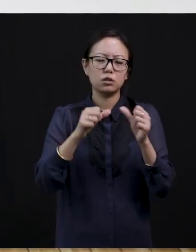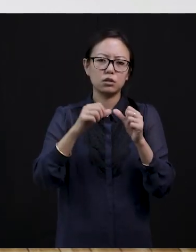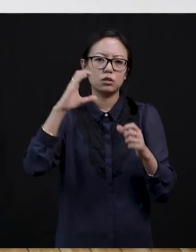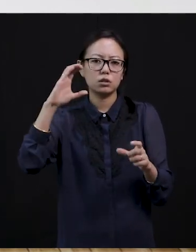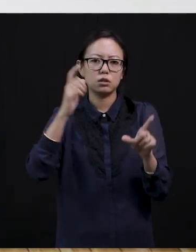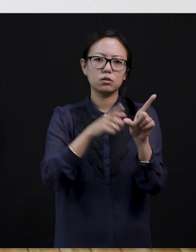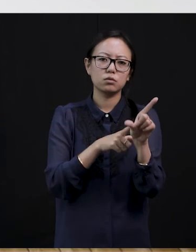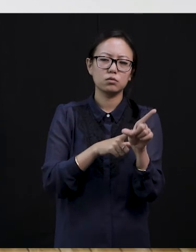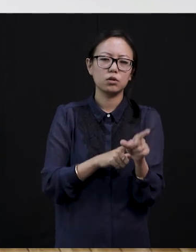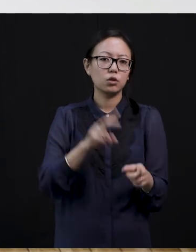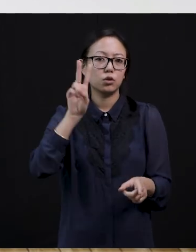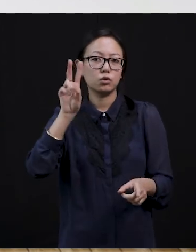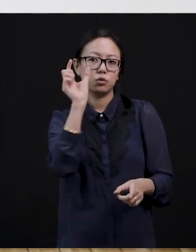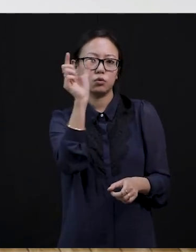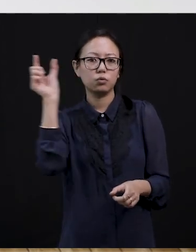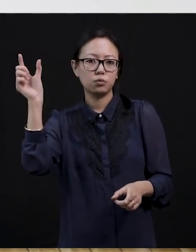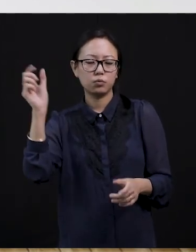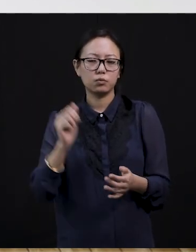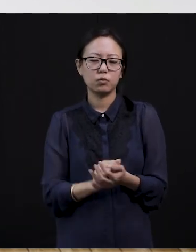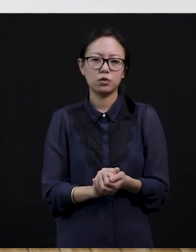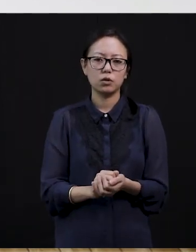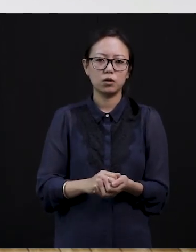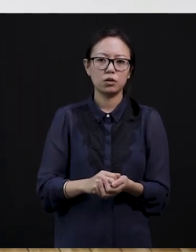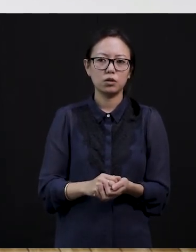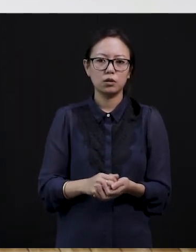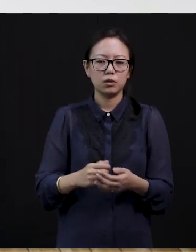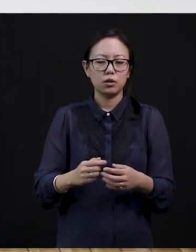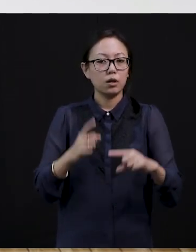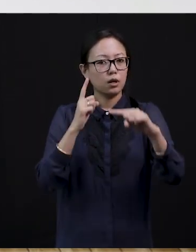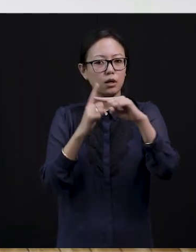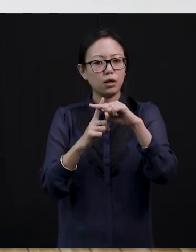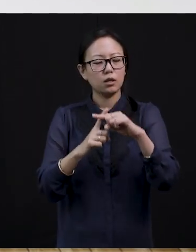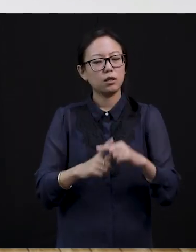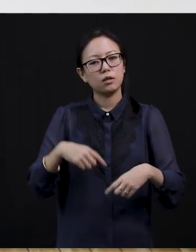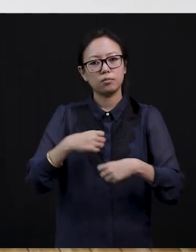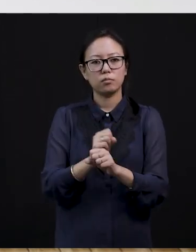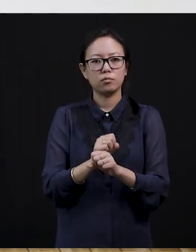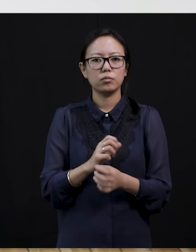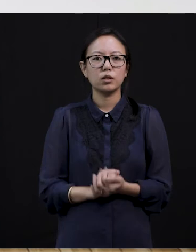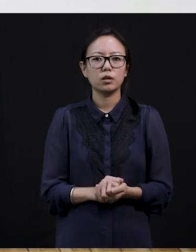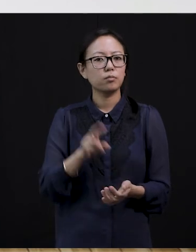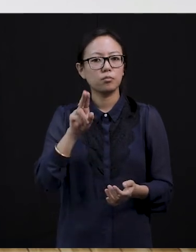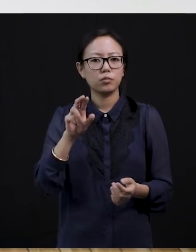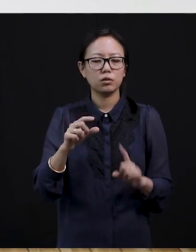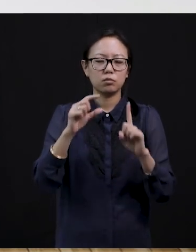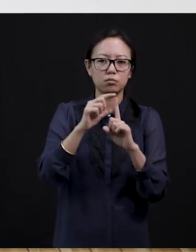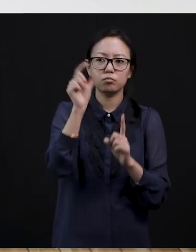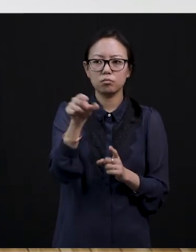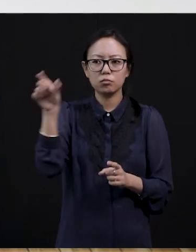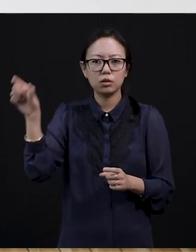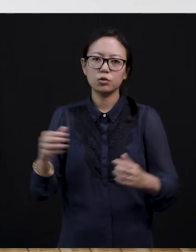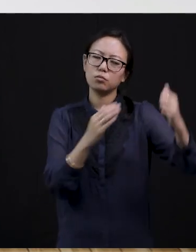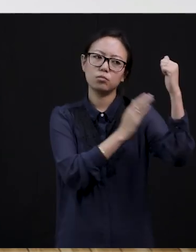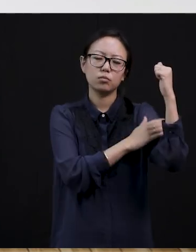and the second one was kratia. It means people's power. Then rule of people is